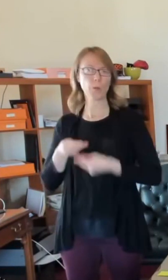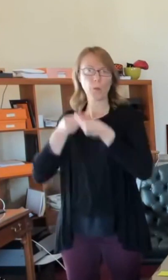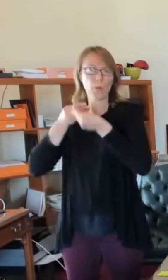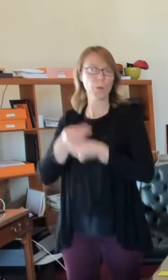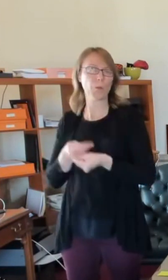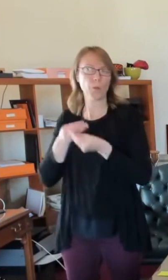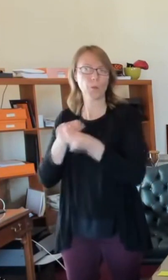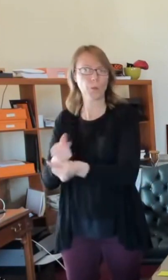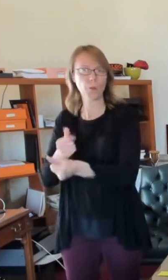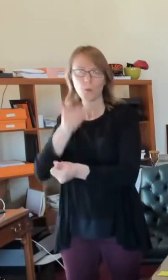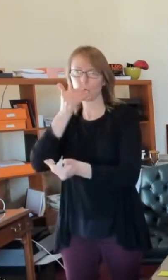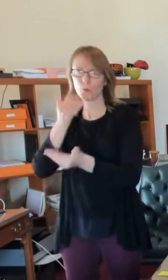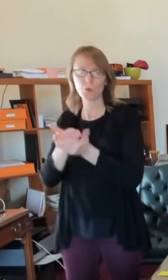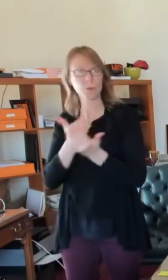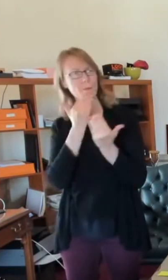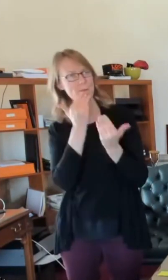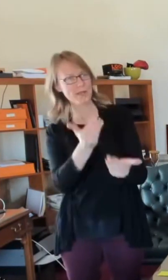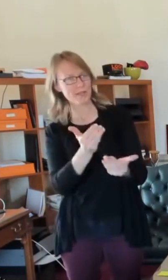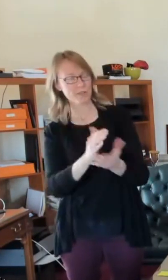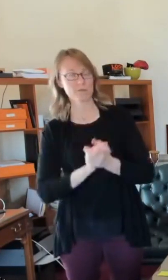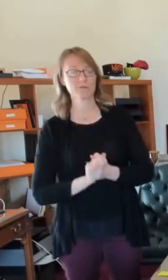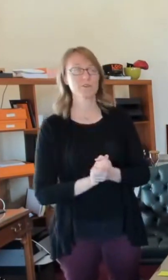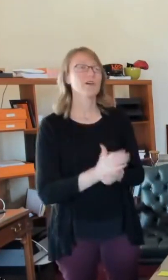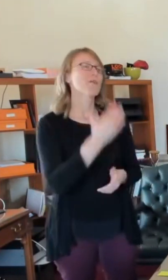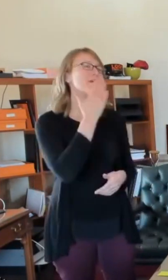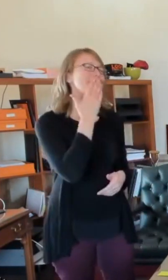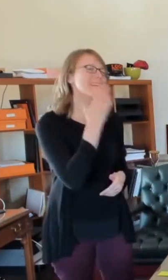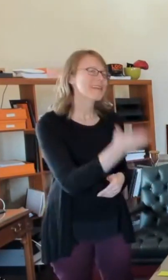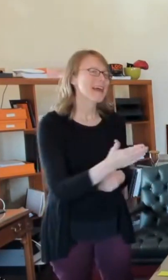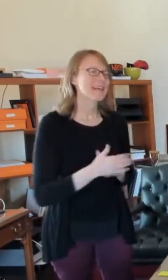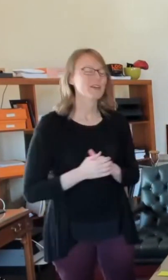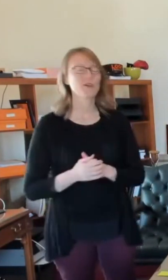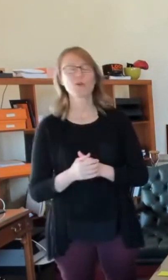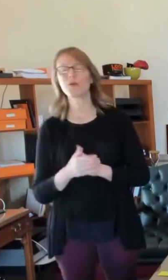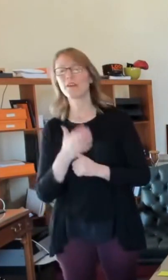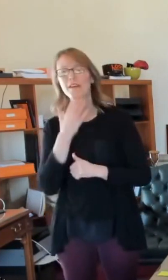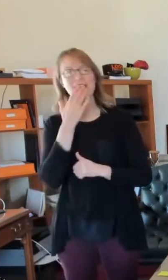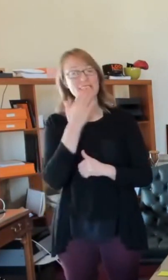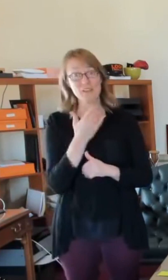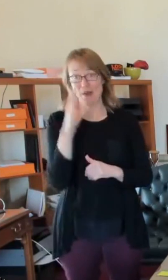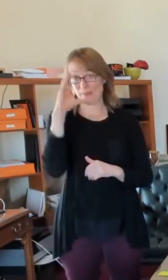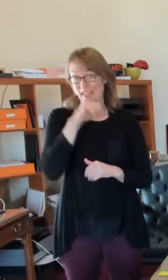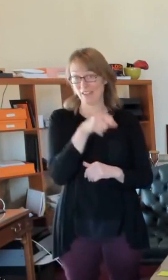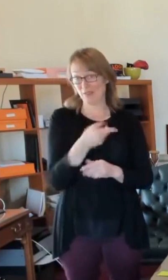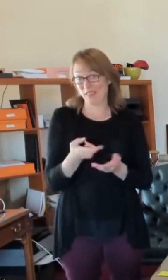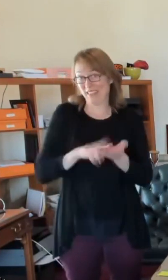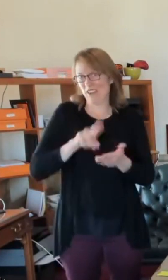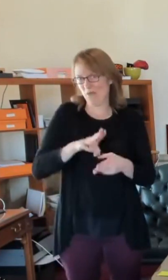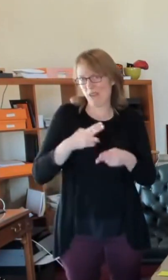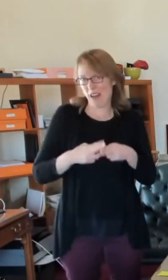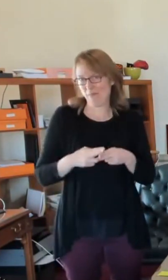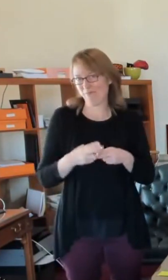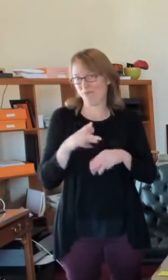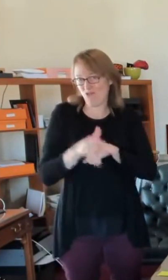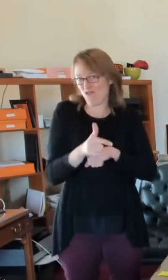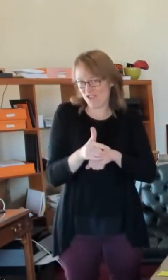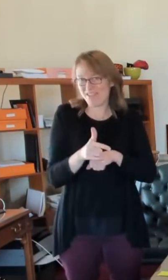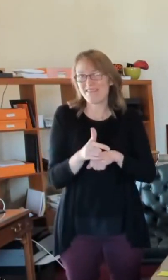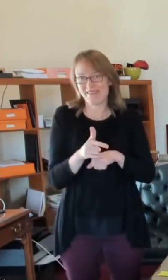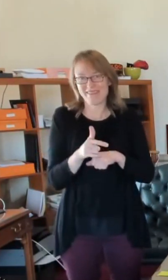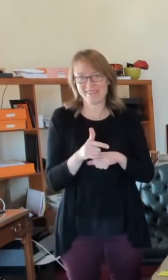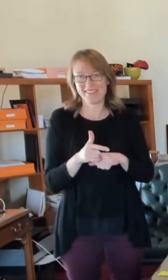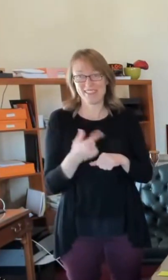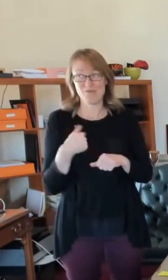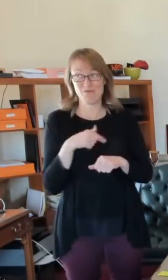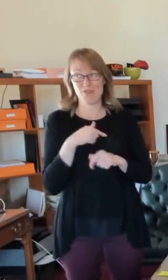a good event, and I'm glad that you must have signed up quickly with us when we put out the sign-up